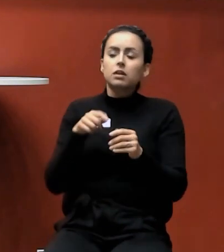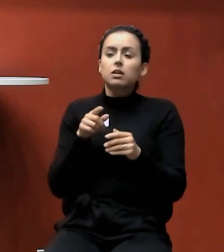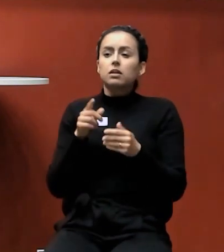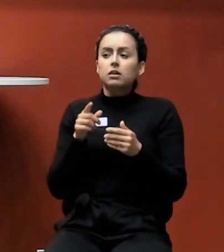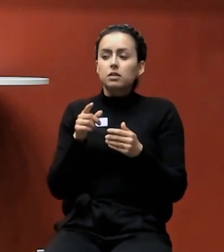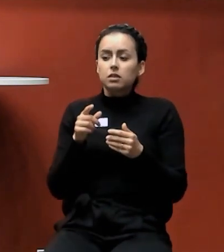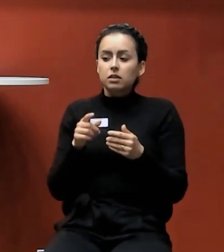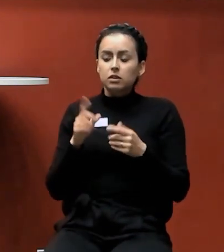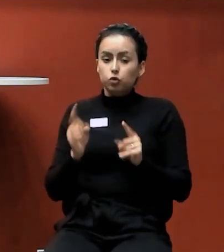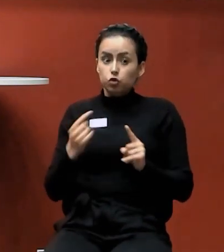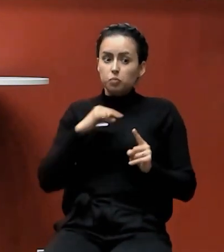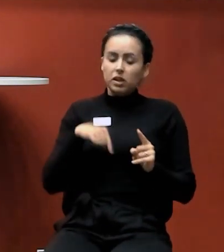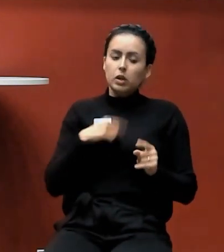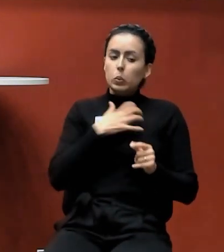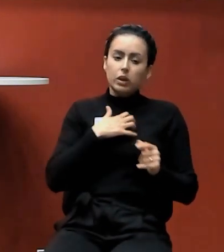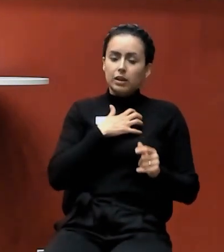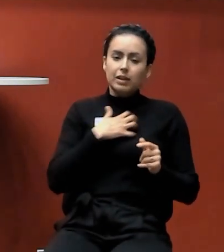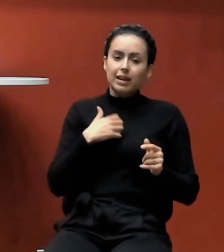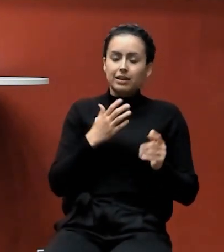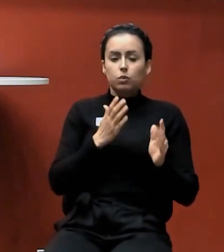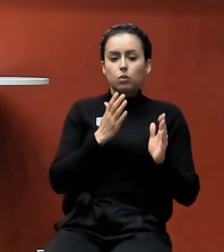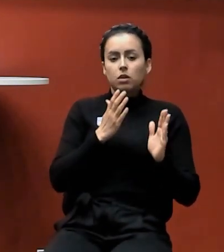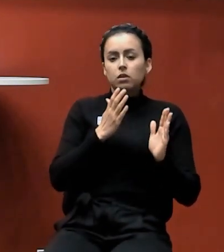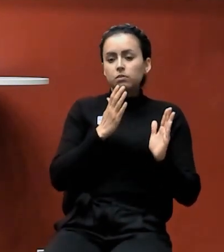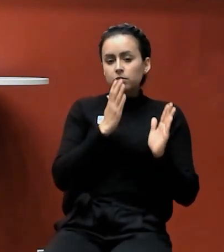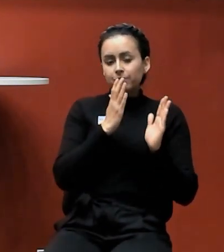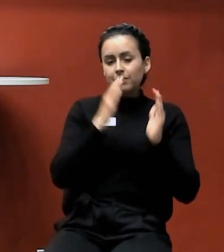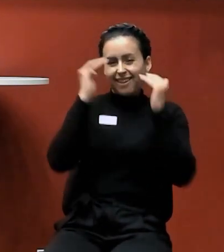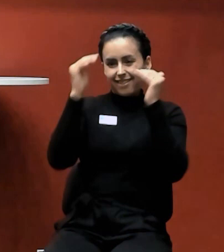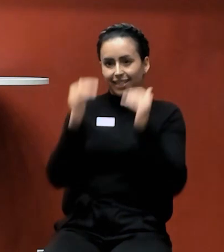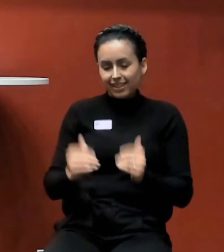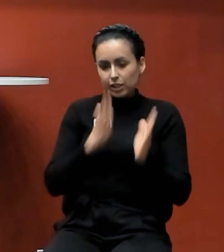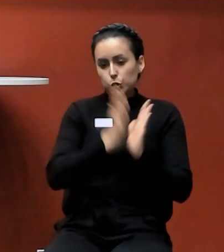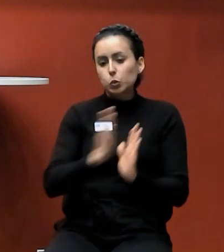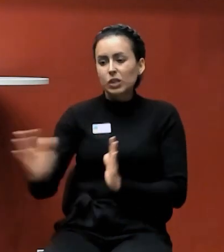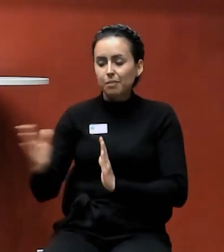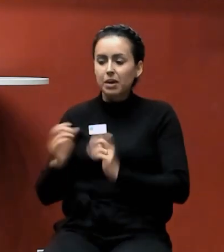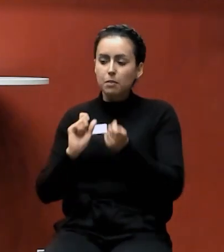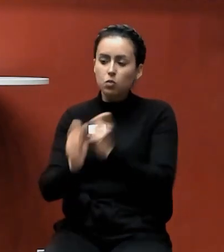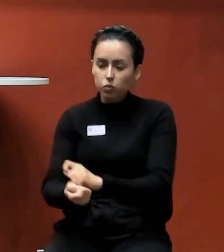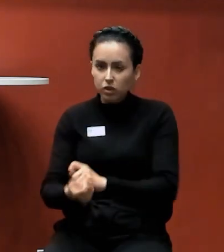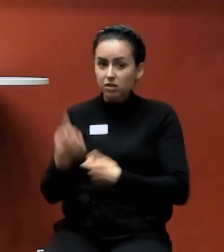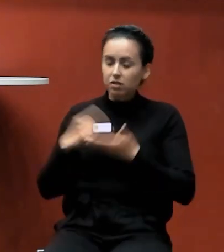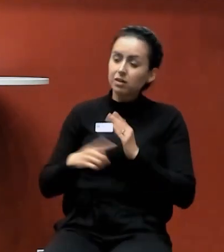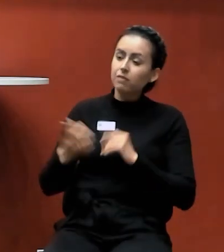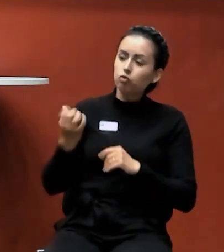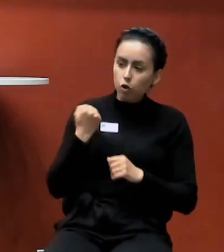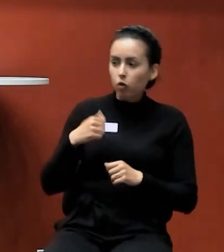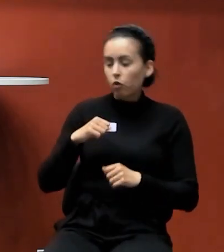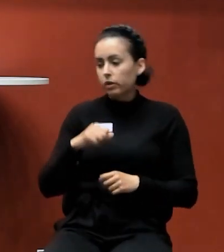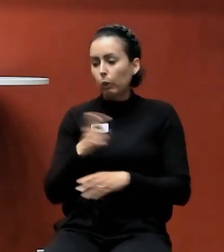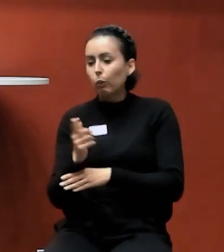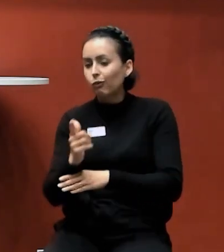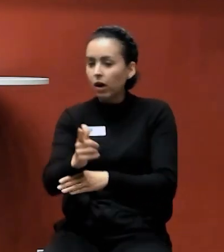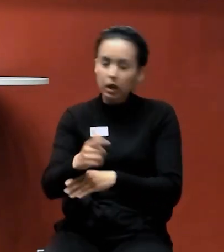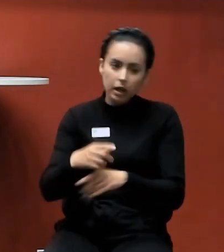aiming to change the system, is like, where do we allocate the resources? And you can go and you can do your filming and so forth, but how